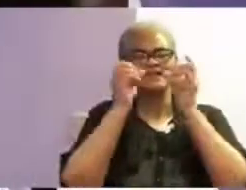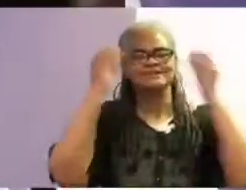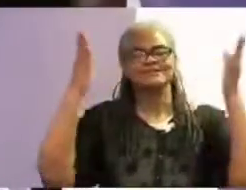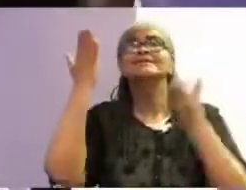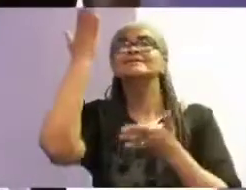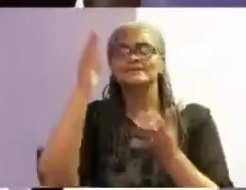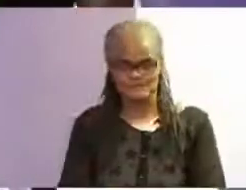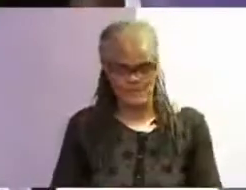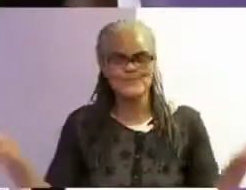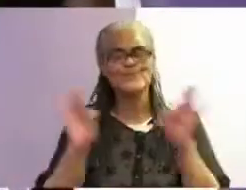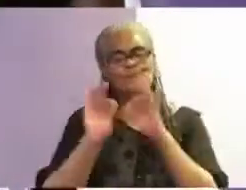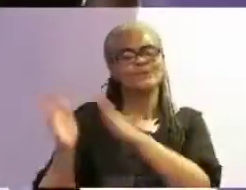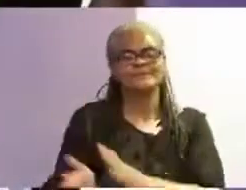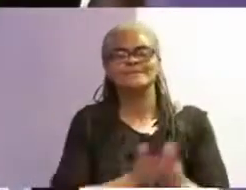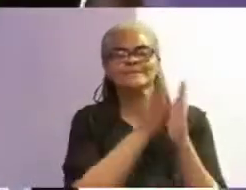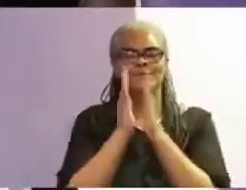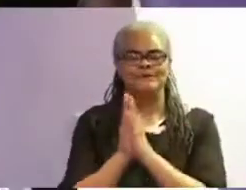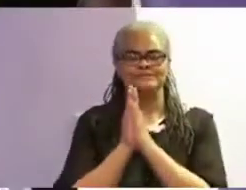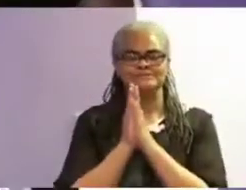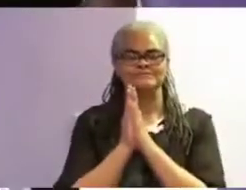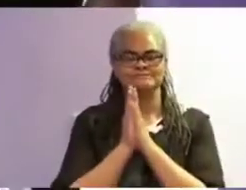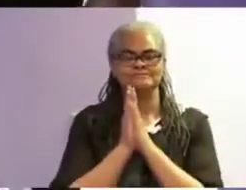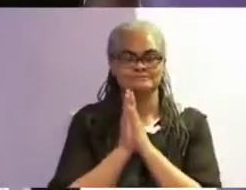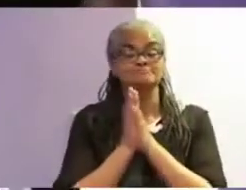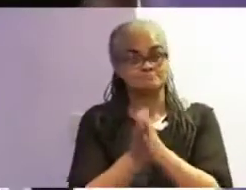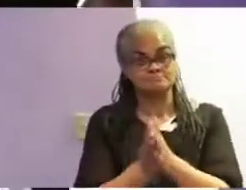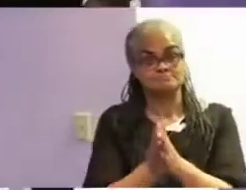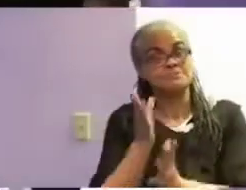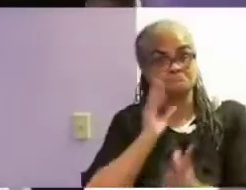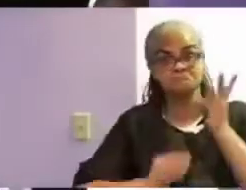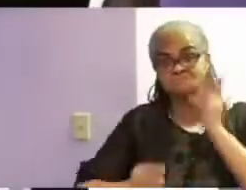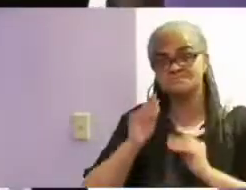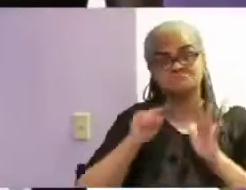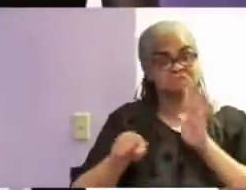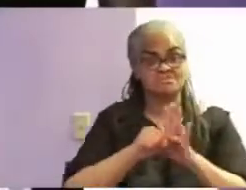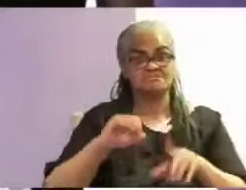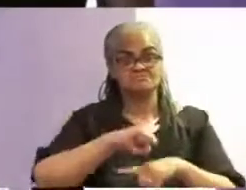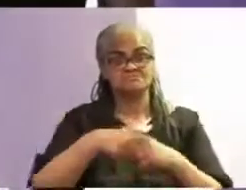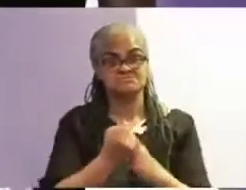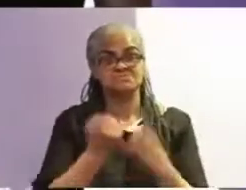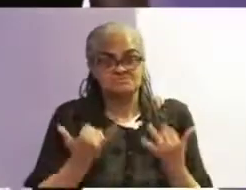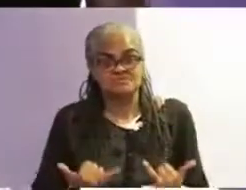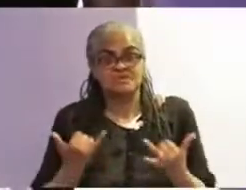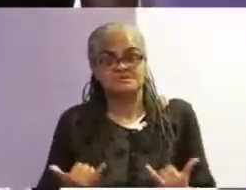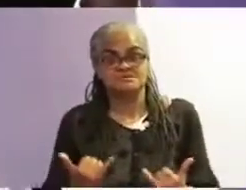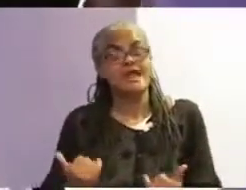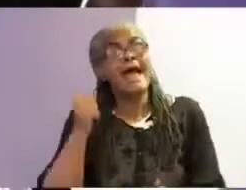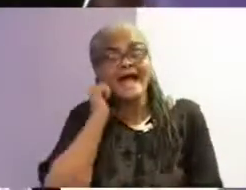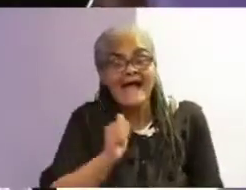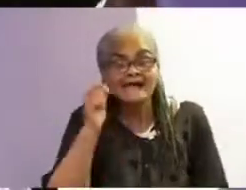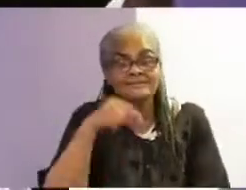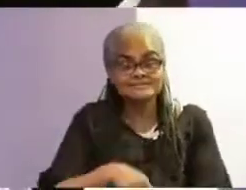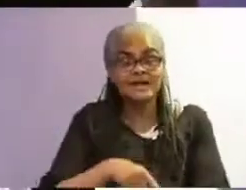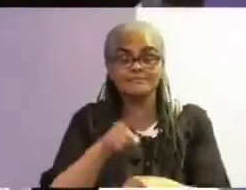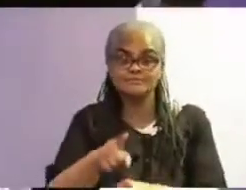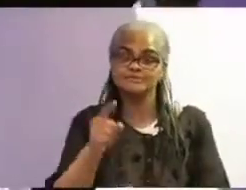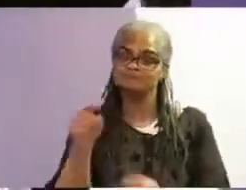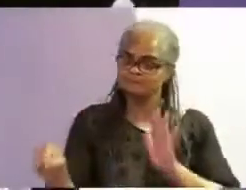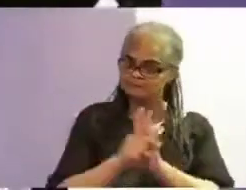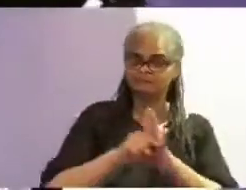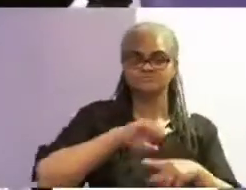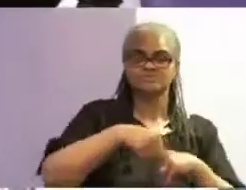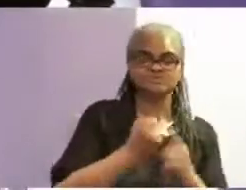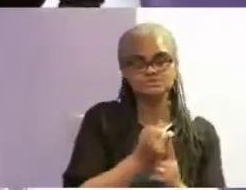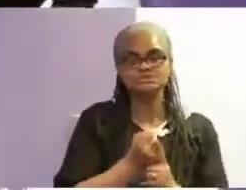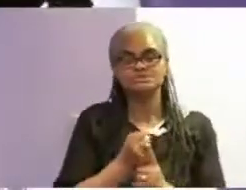worthy to be praised. I know you're going through different things, but every time you go through something, break out in a